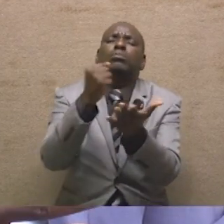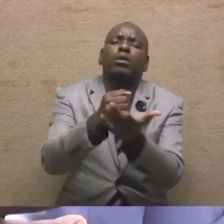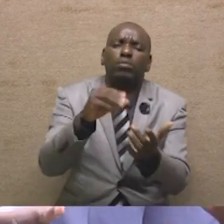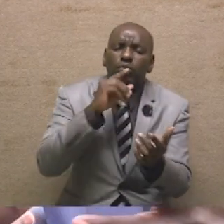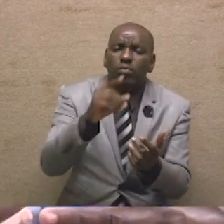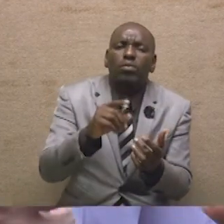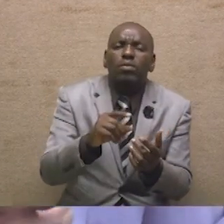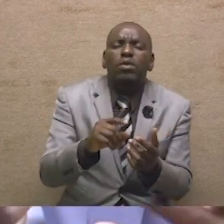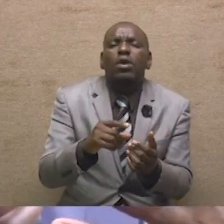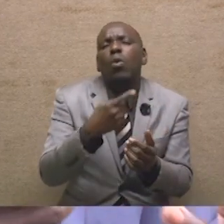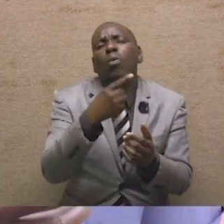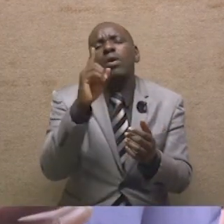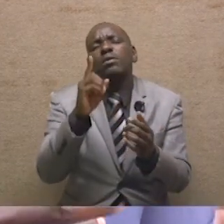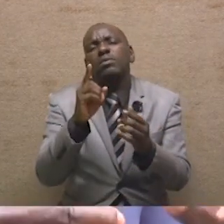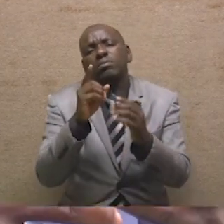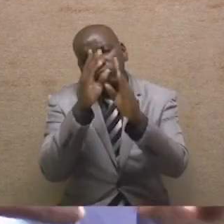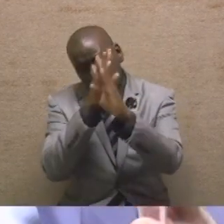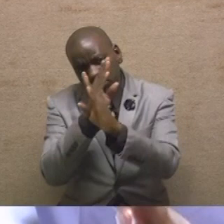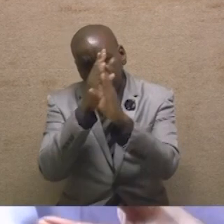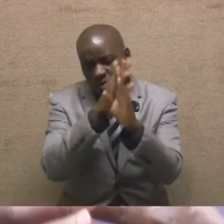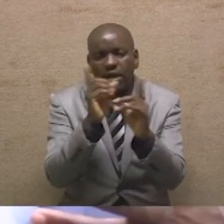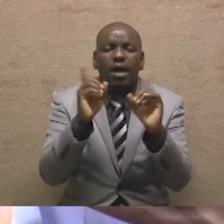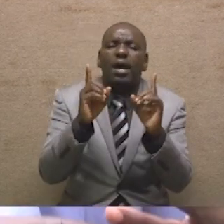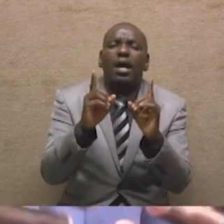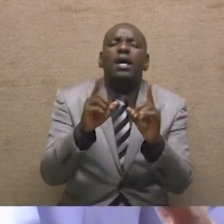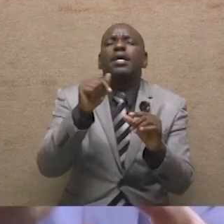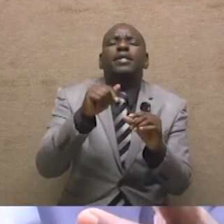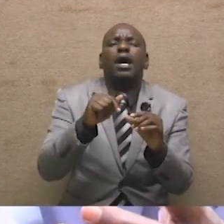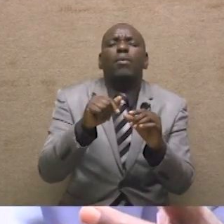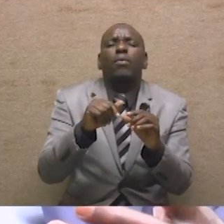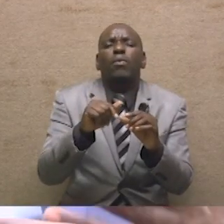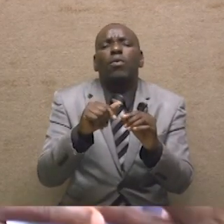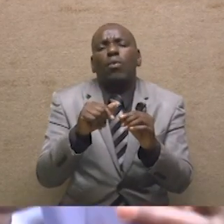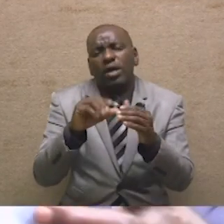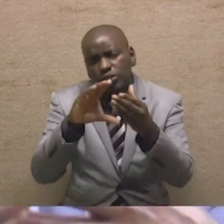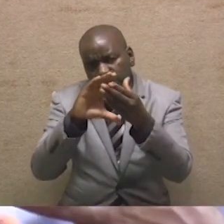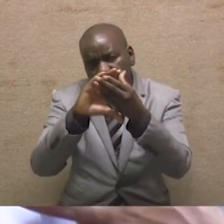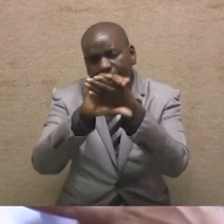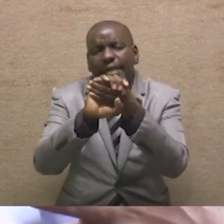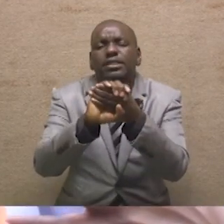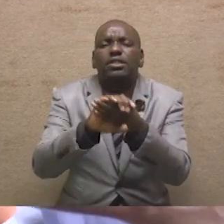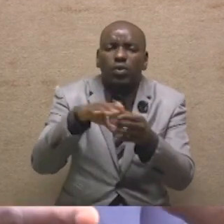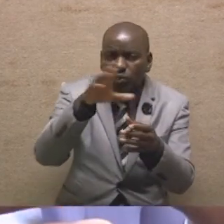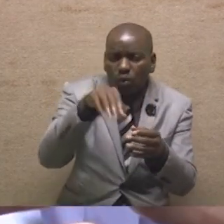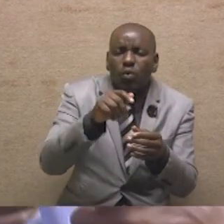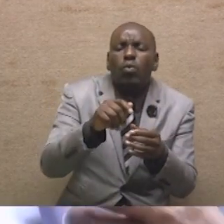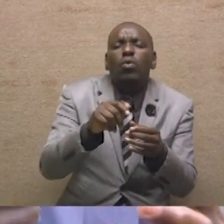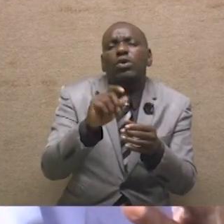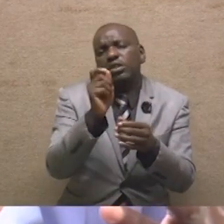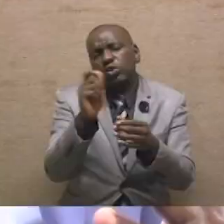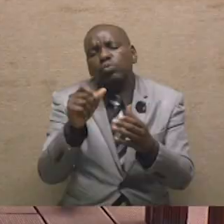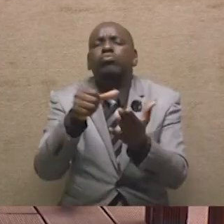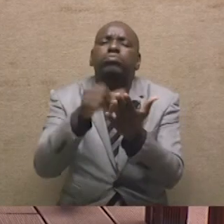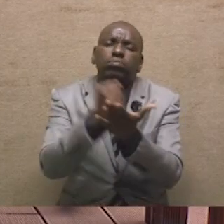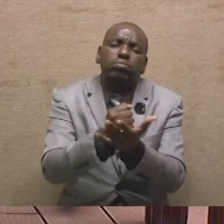longer one chasing after the other. We're now trying to cooperate and help the non-registered schools to become